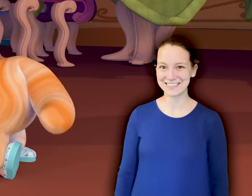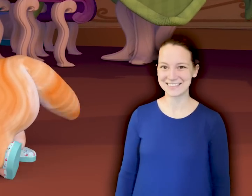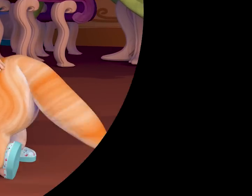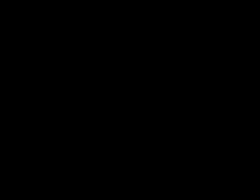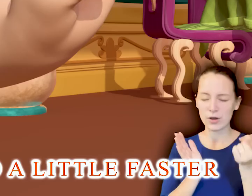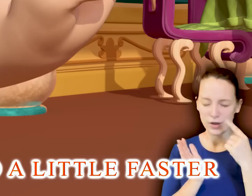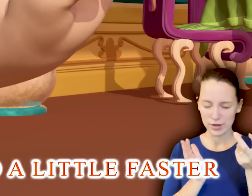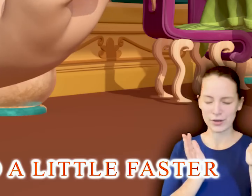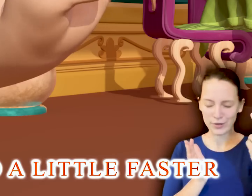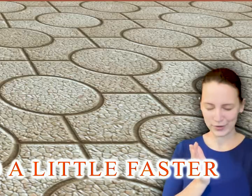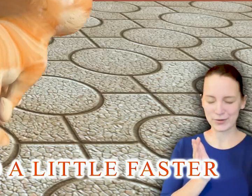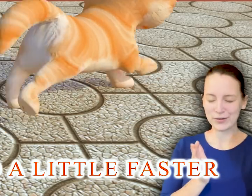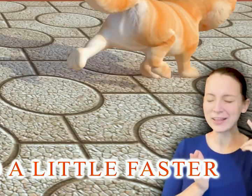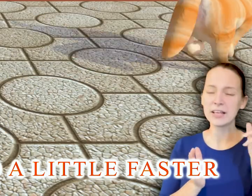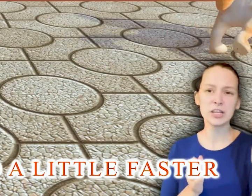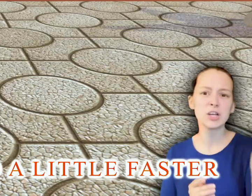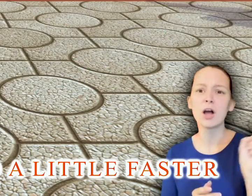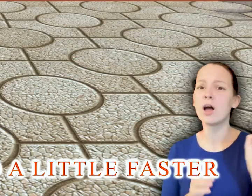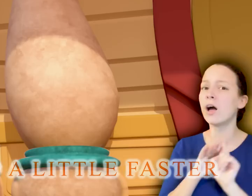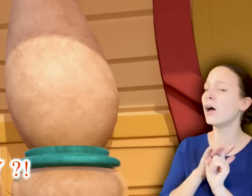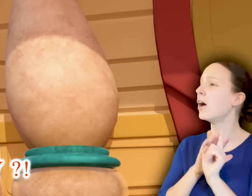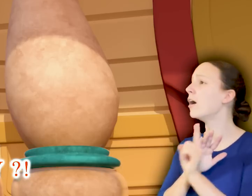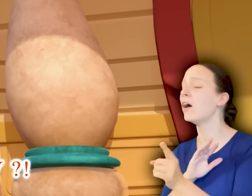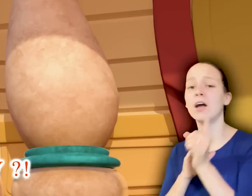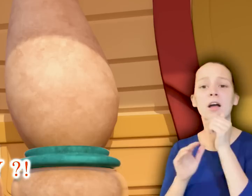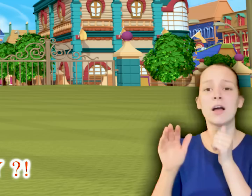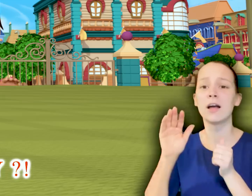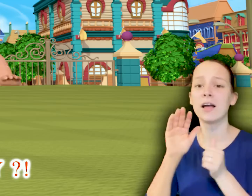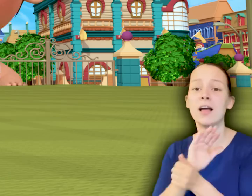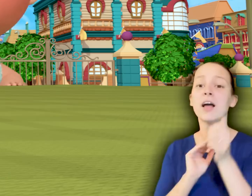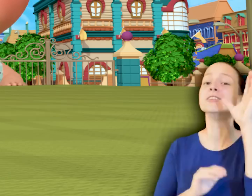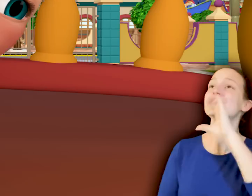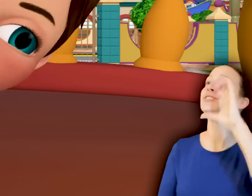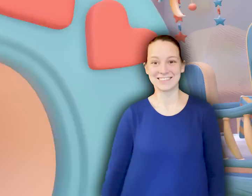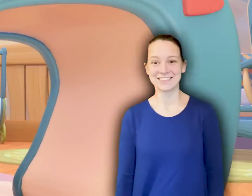cat this time we're going to go a little faster are you